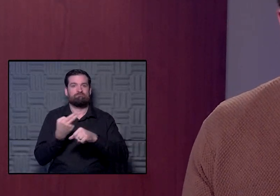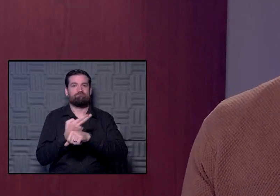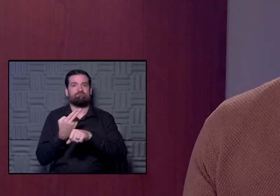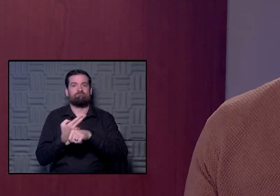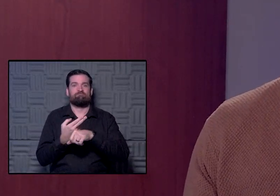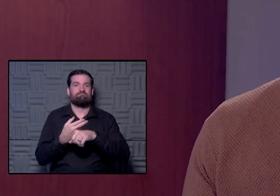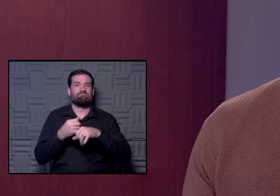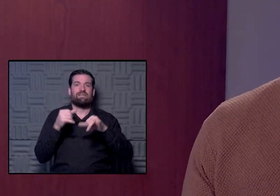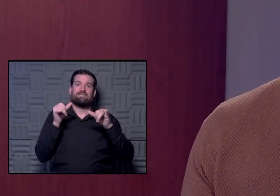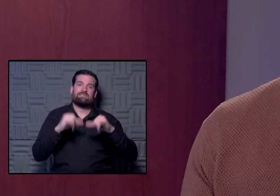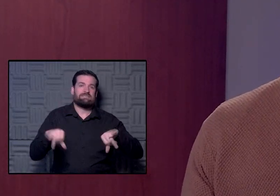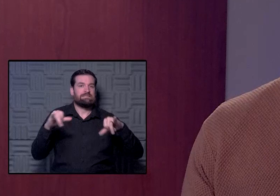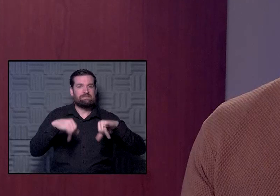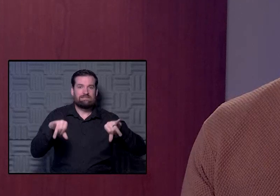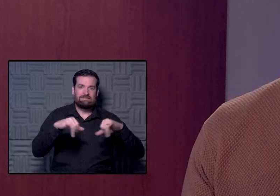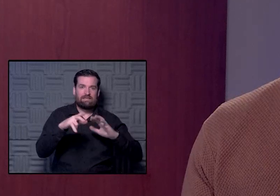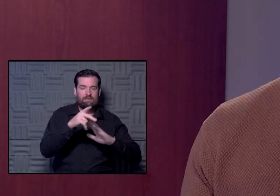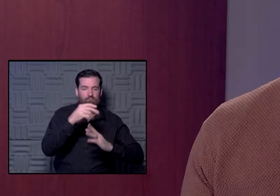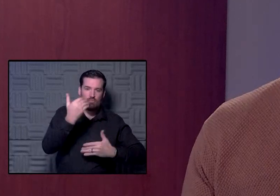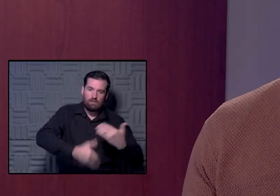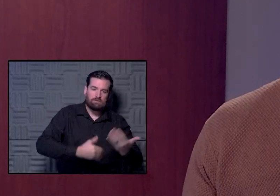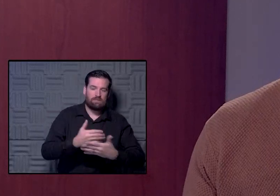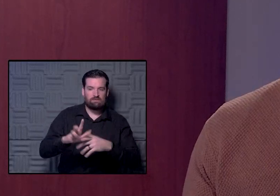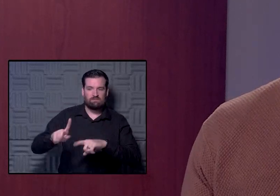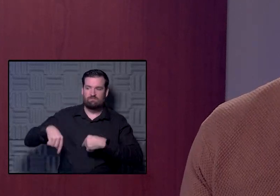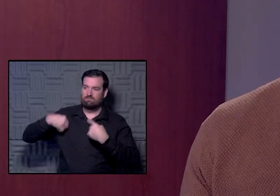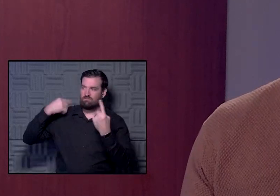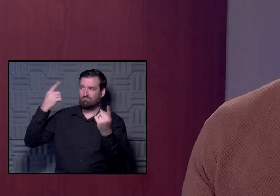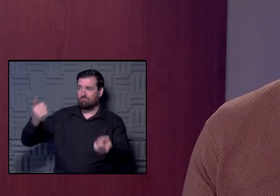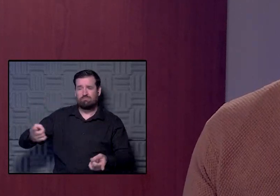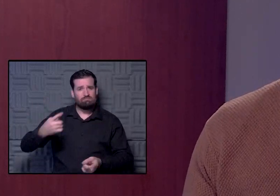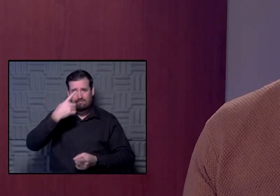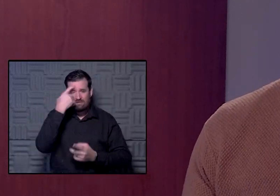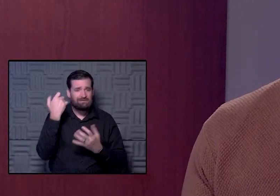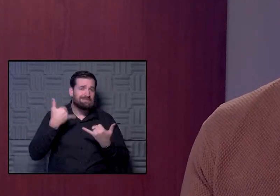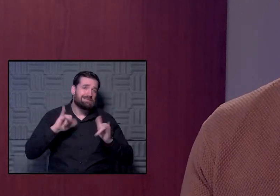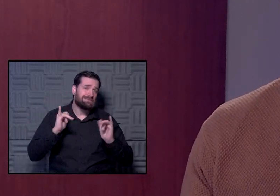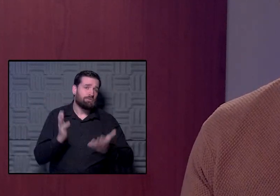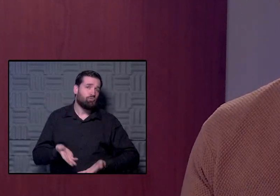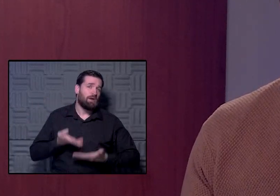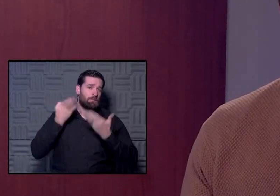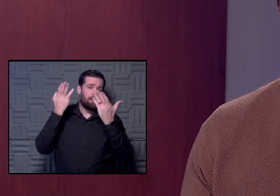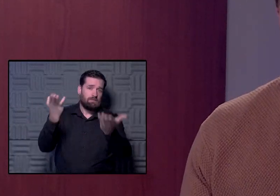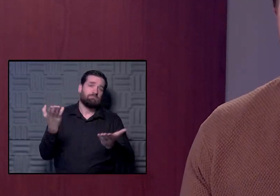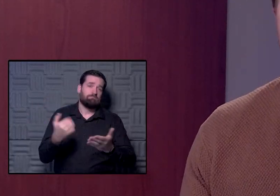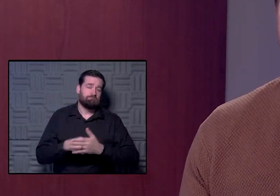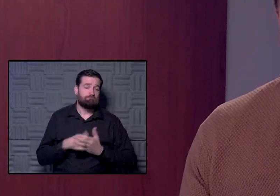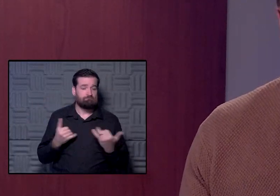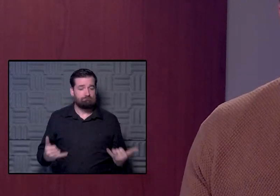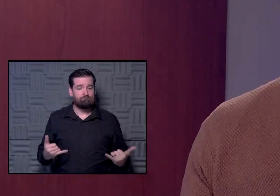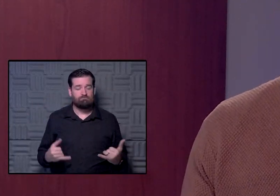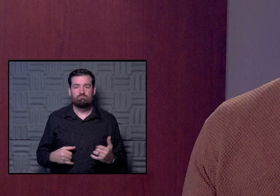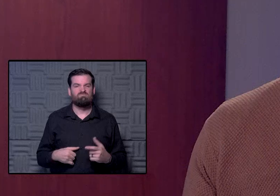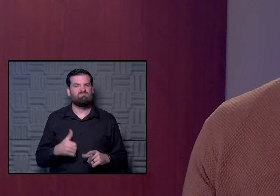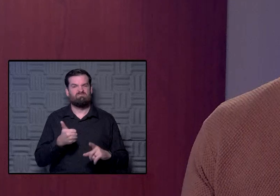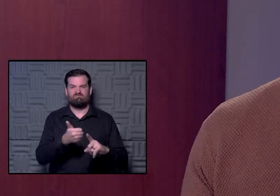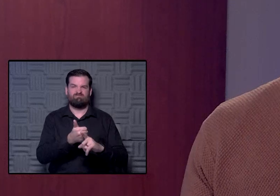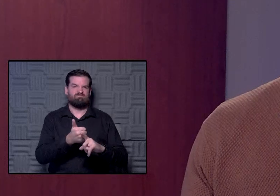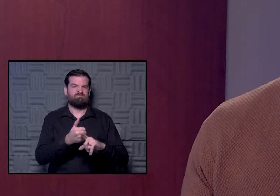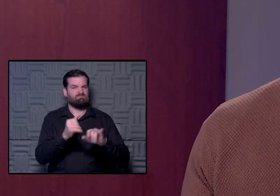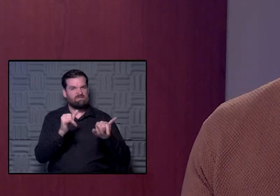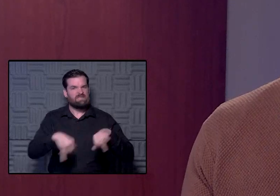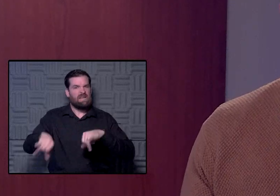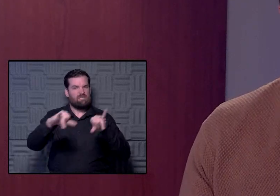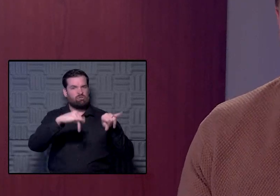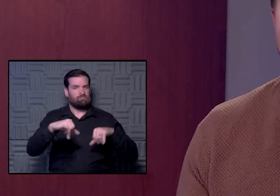the same disinfection and cleaning processes that they've used all the time, because those would still be recommended in these cases. So they're held to a standard